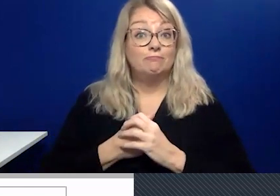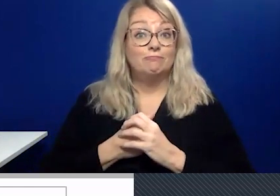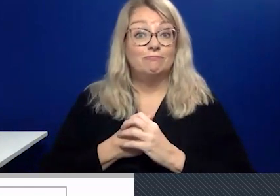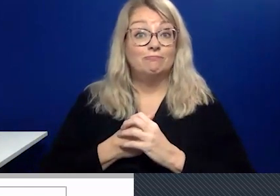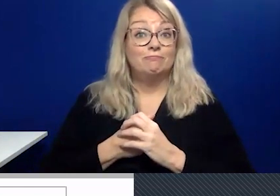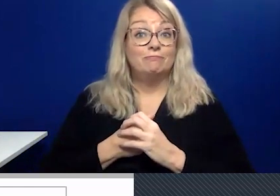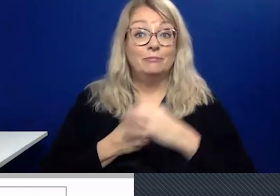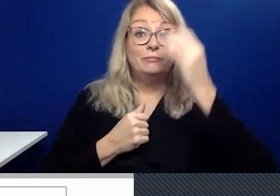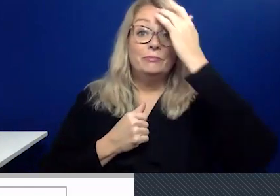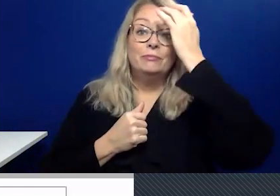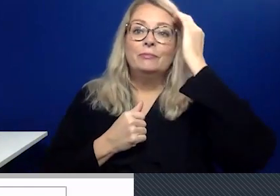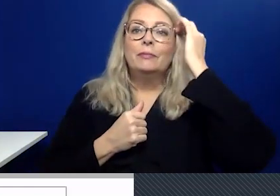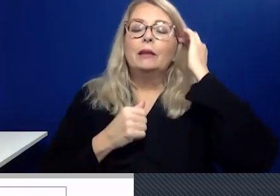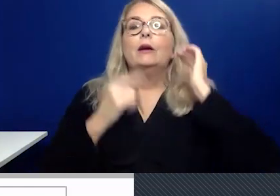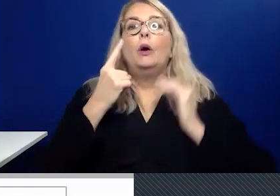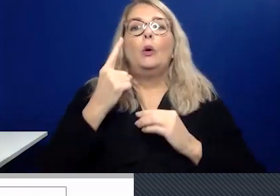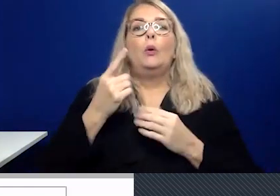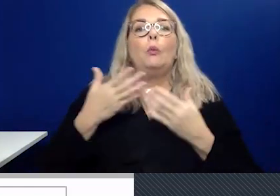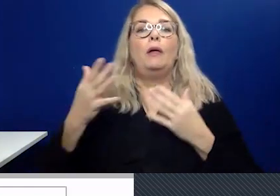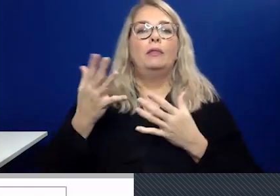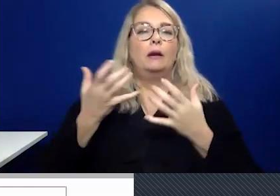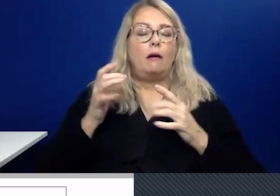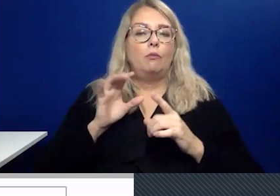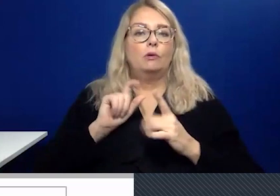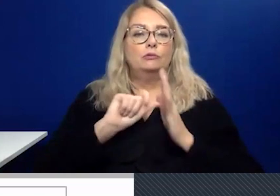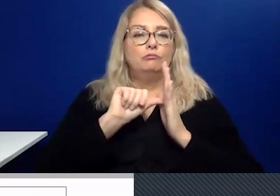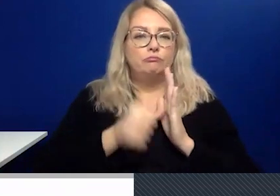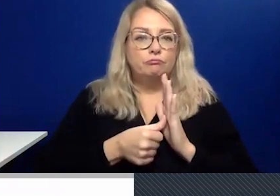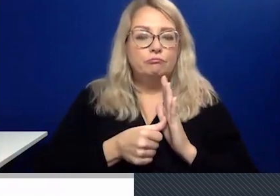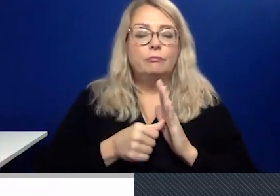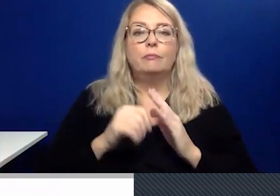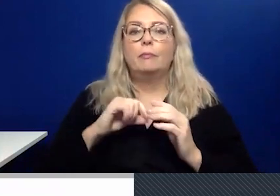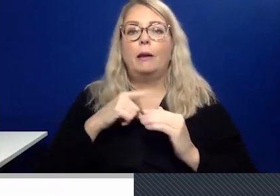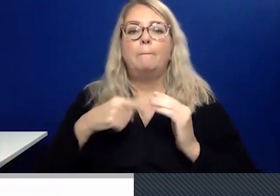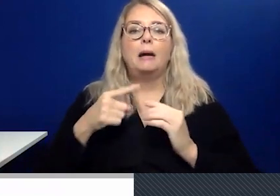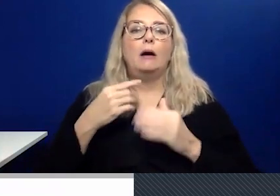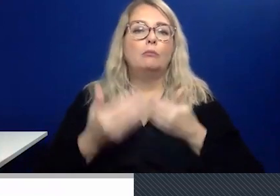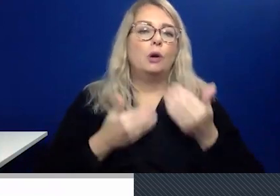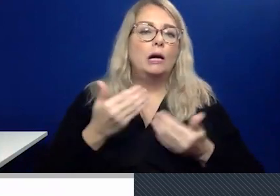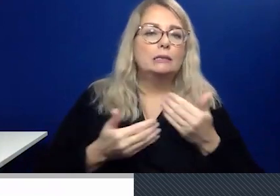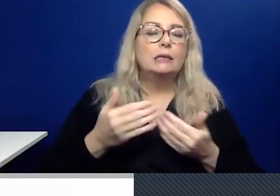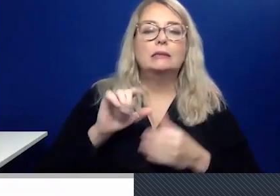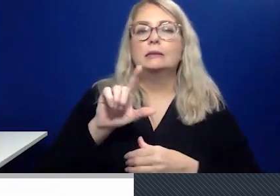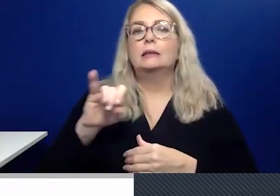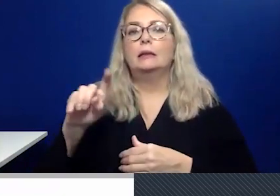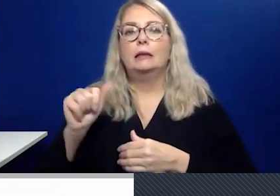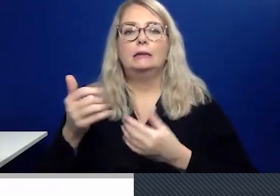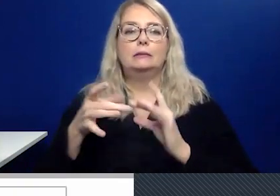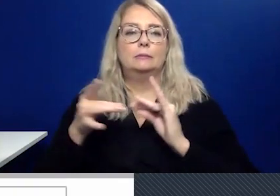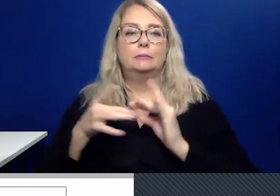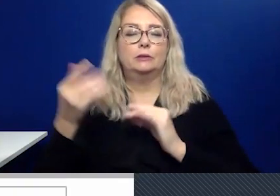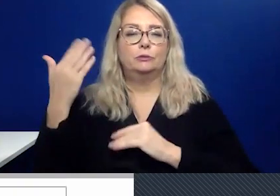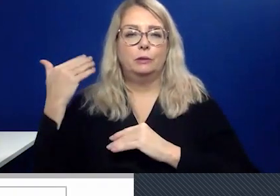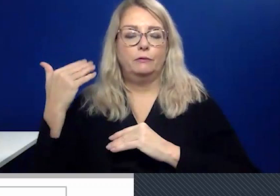Yeah. One thing I want to point out about all these processes, and Lisa alluded to it